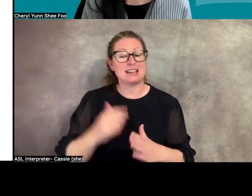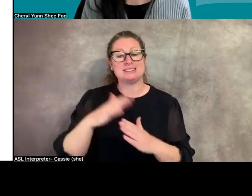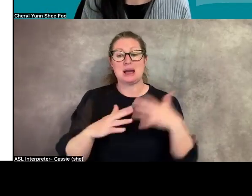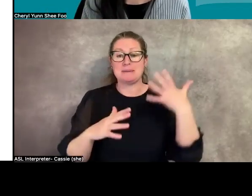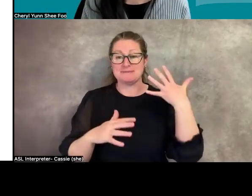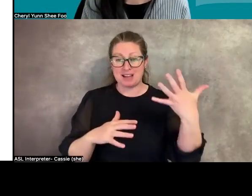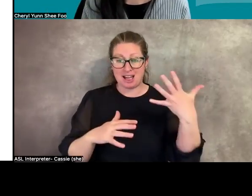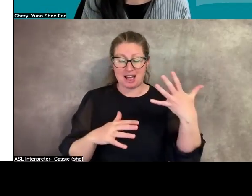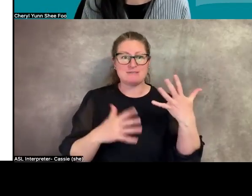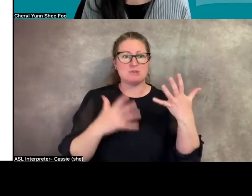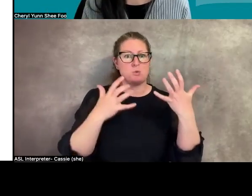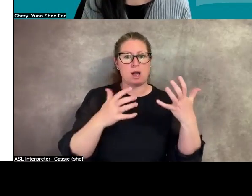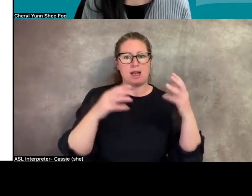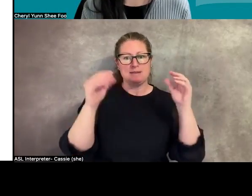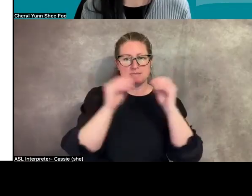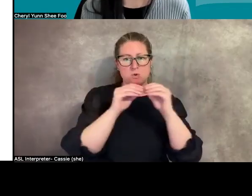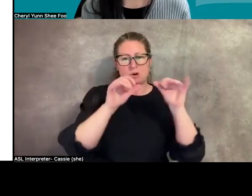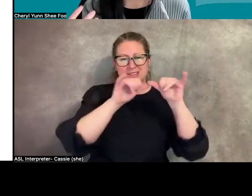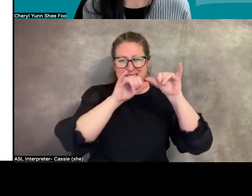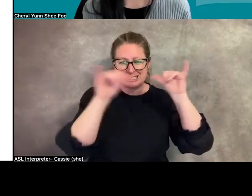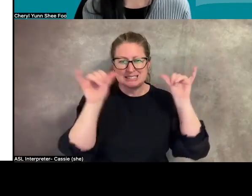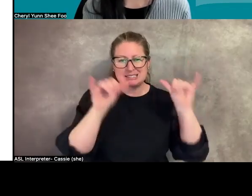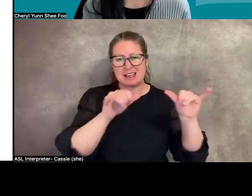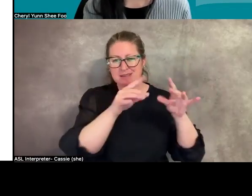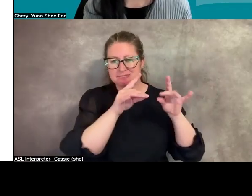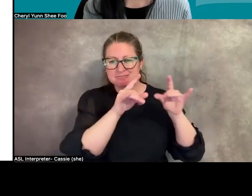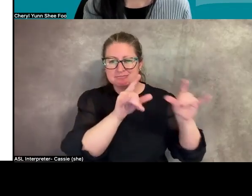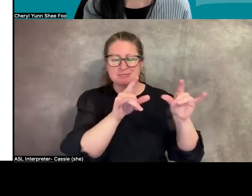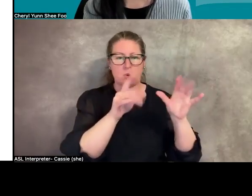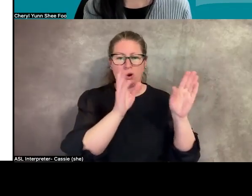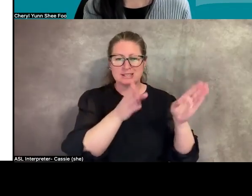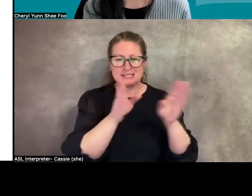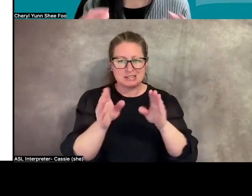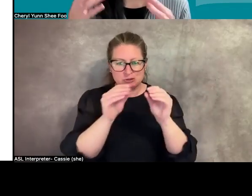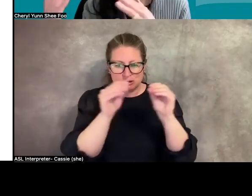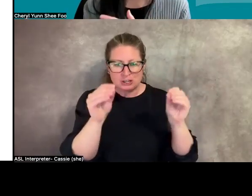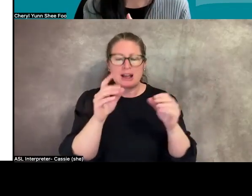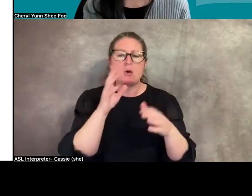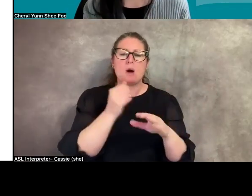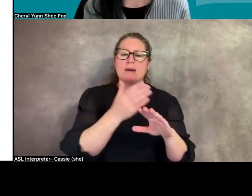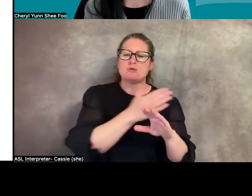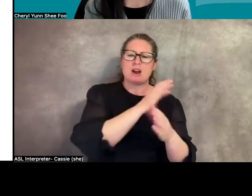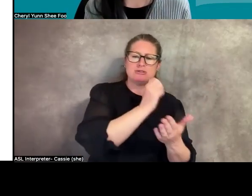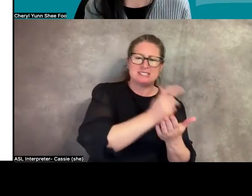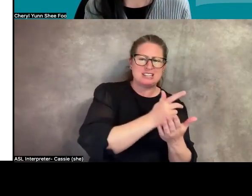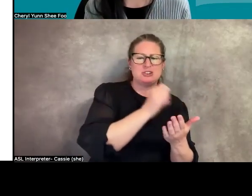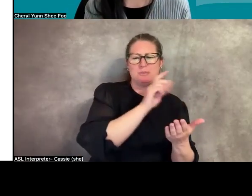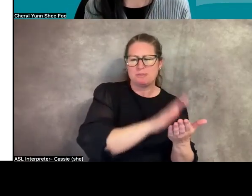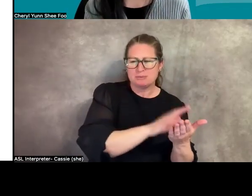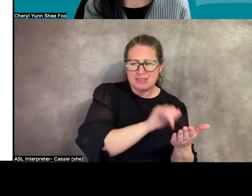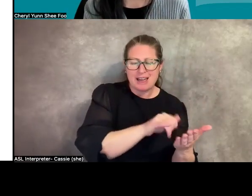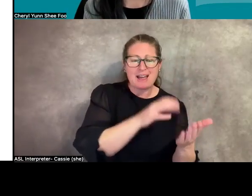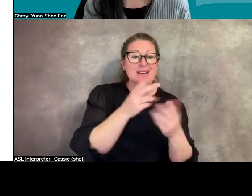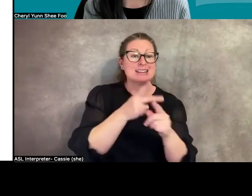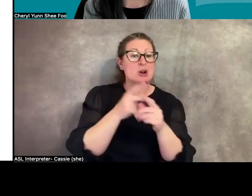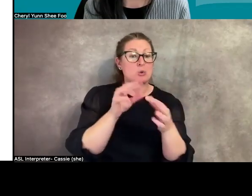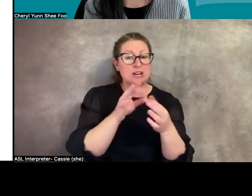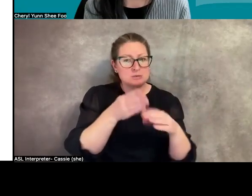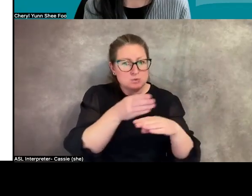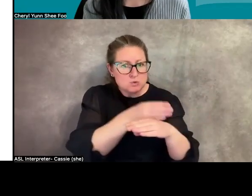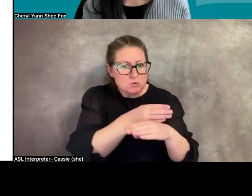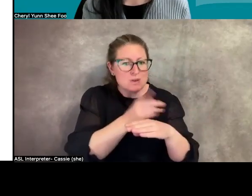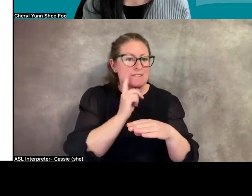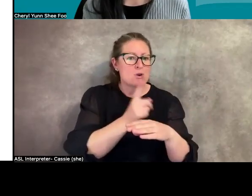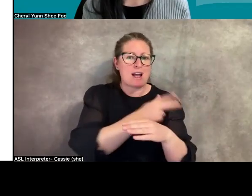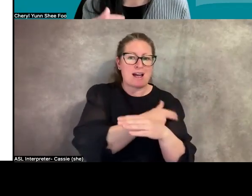and organizational needs to reduce prior authorization burden, improve care coordination for hospital